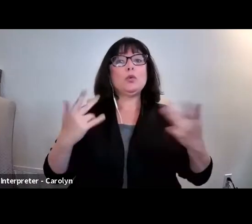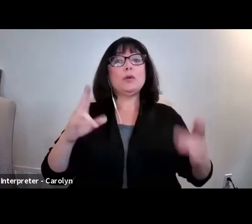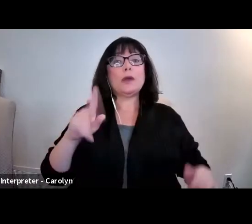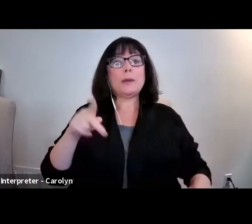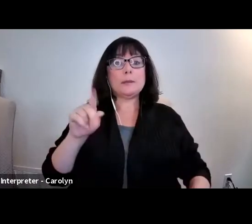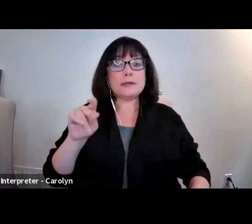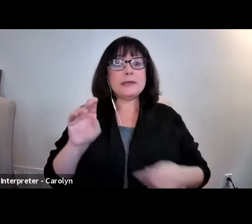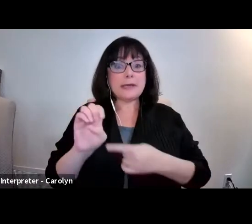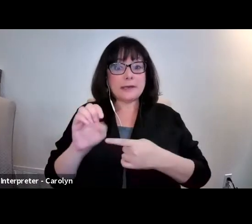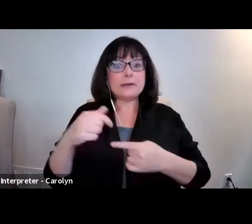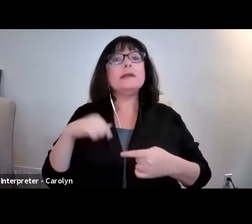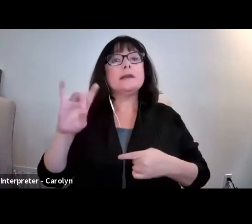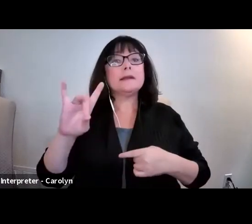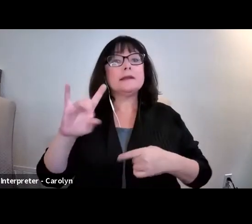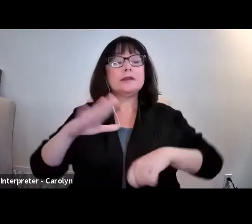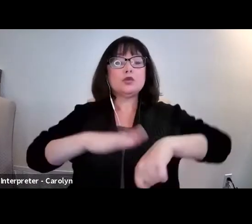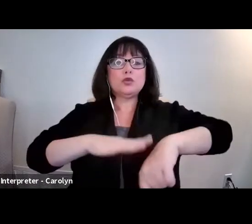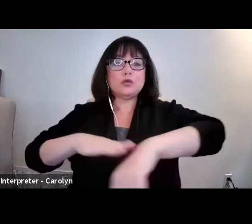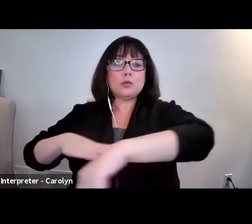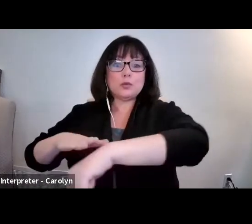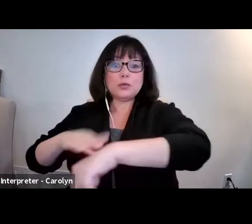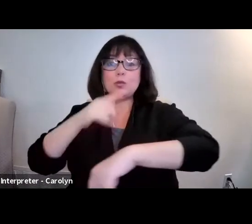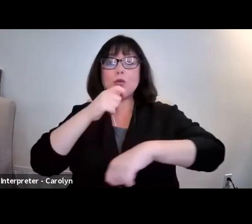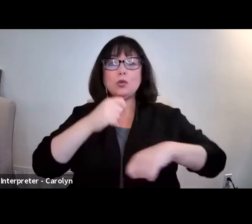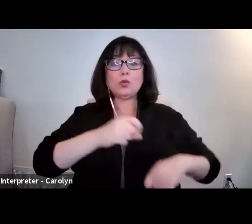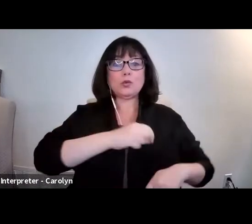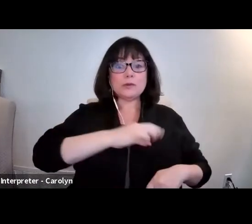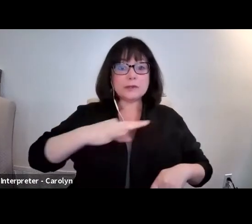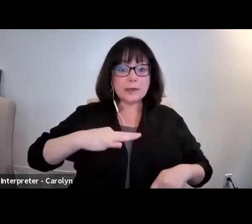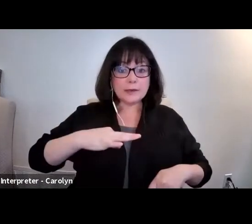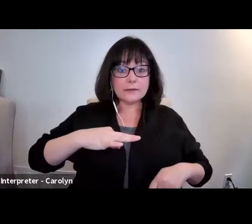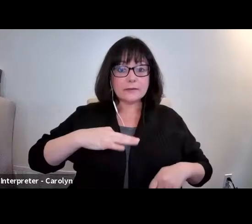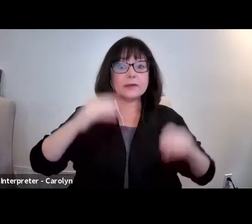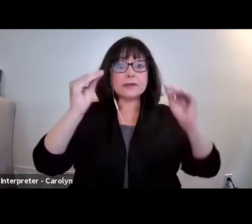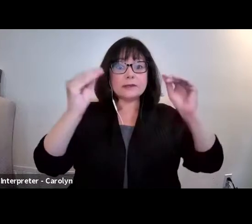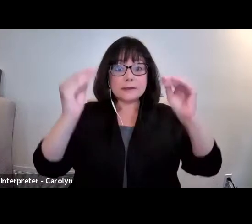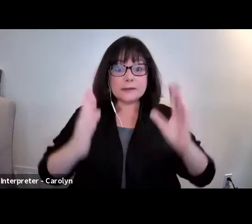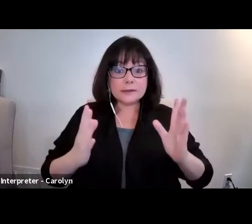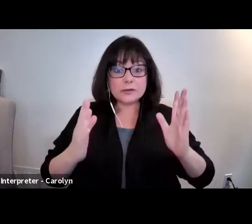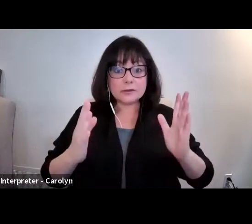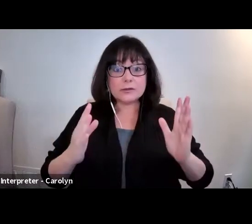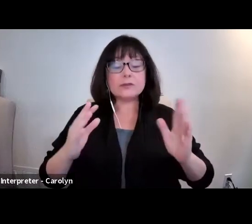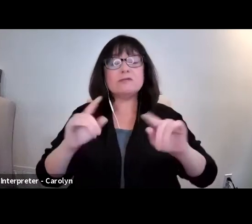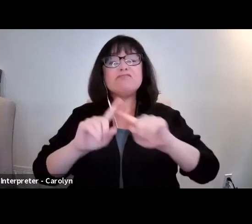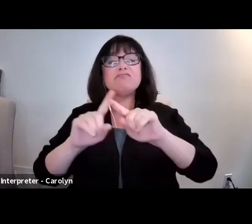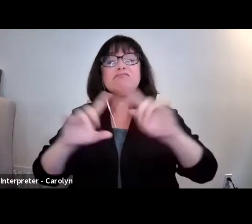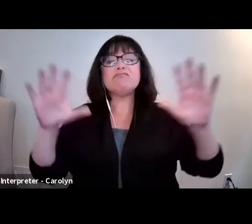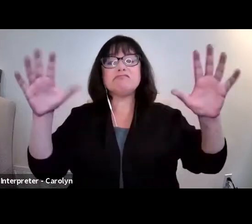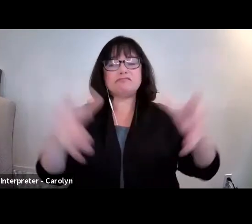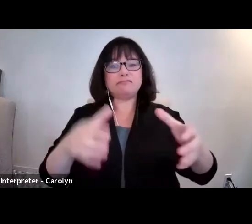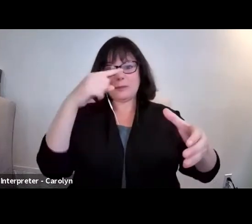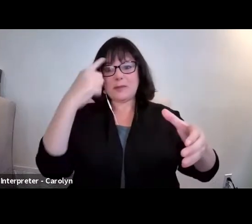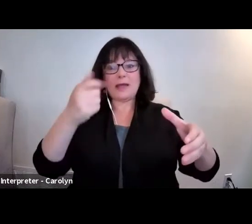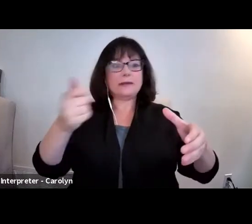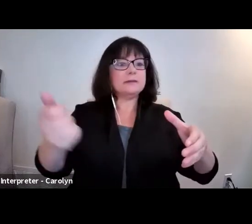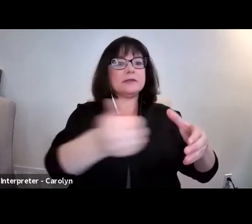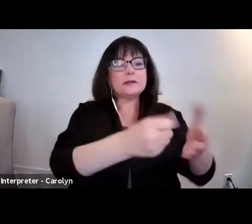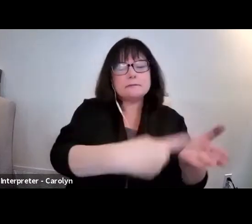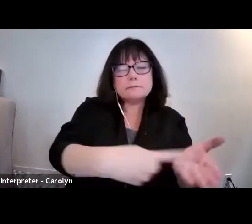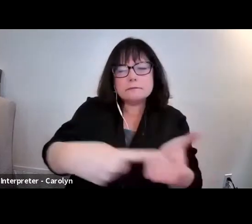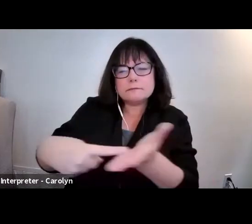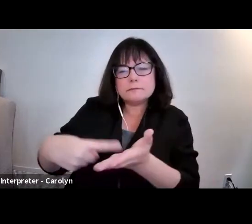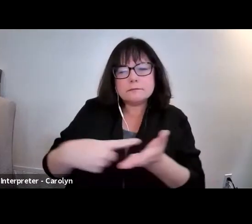students, faculty, and staff. These crucial conversations will continue to inform an anti-Black racism